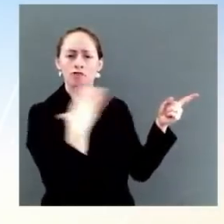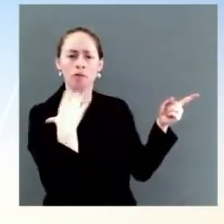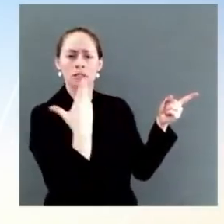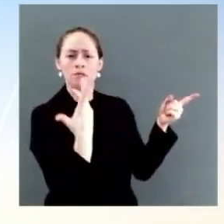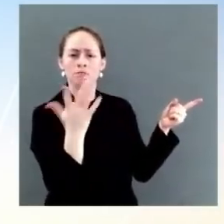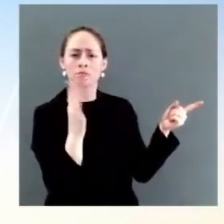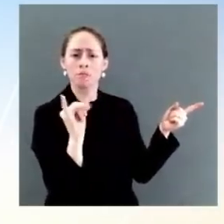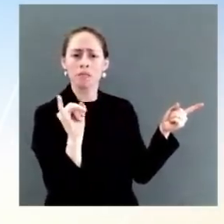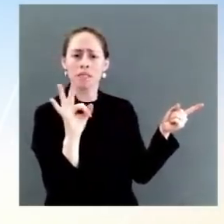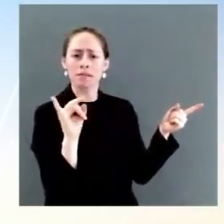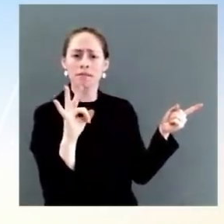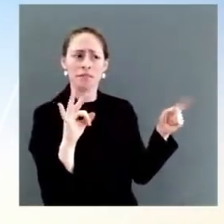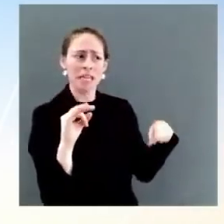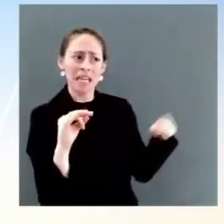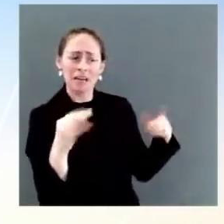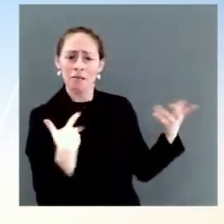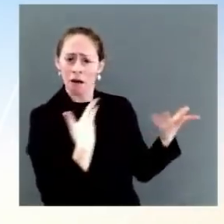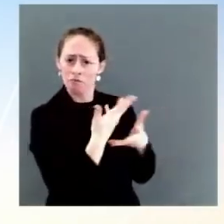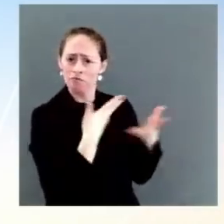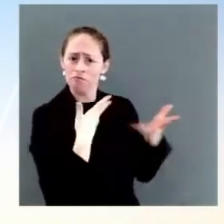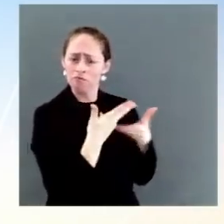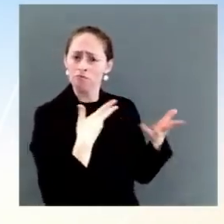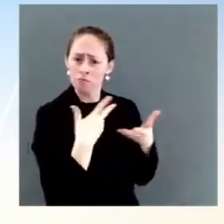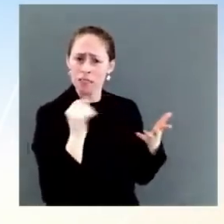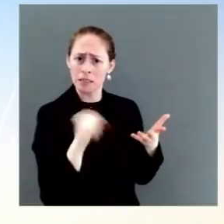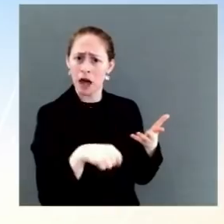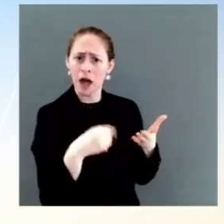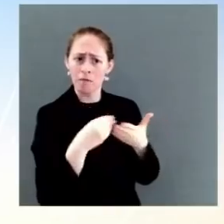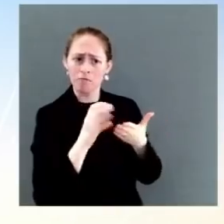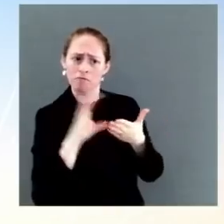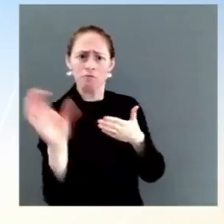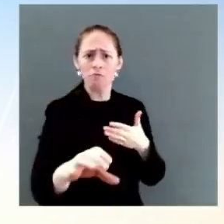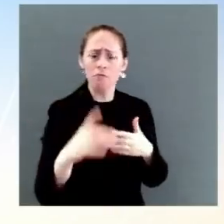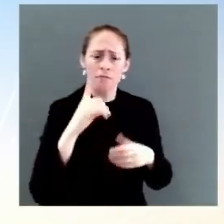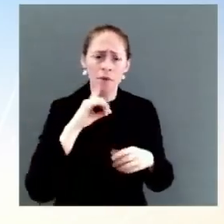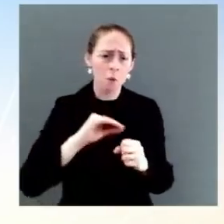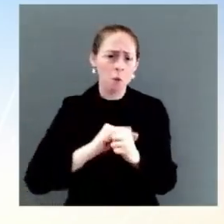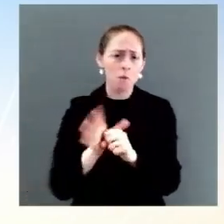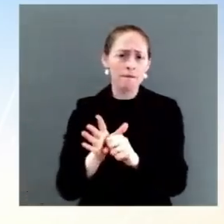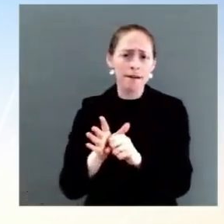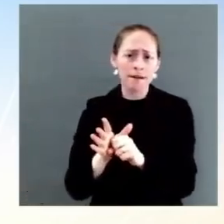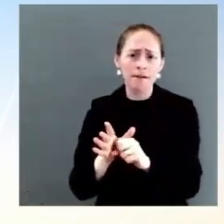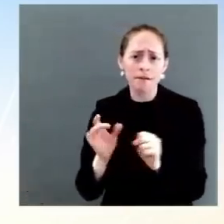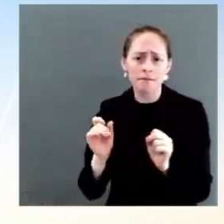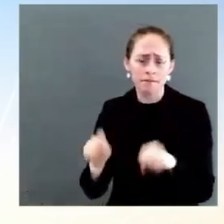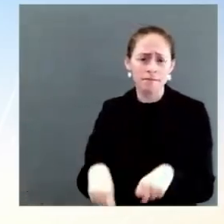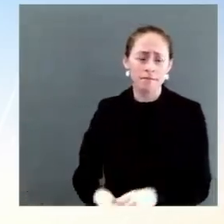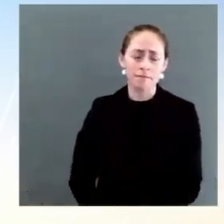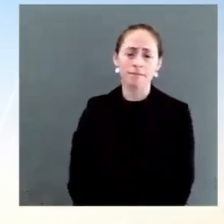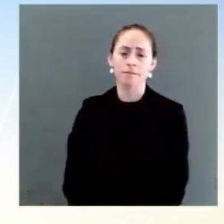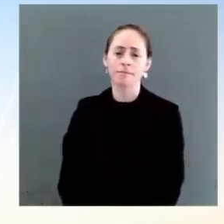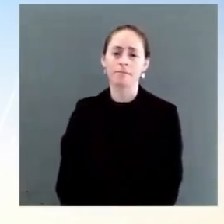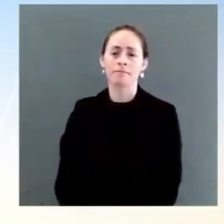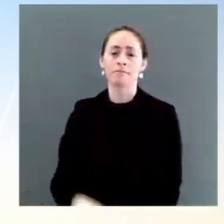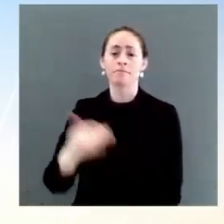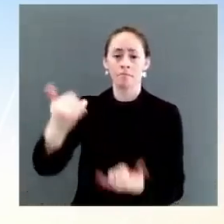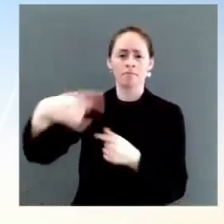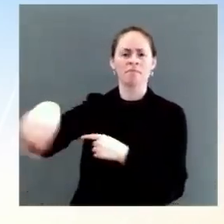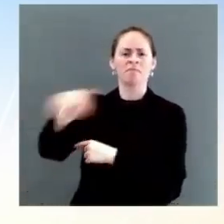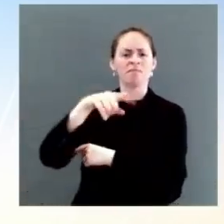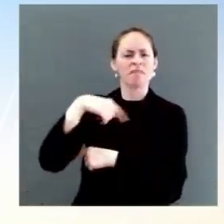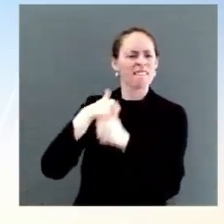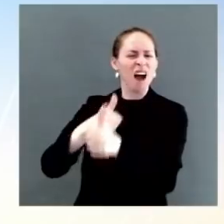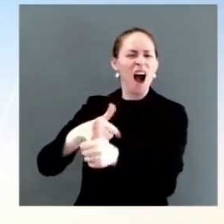we're seeking more information from our health and medical experts as they're doing this testing, and we're assessing what options may be needed. Do we